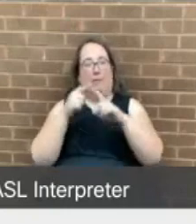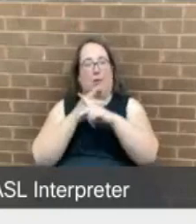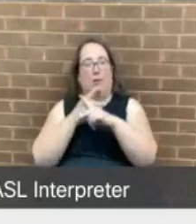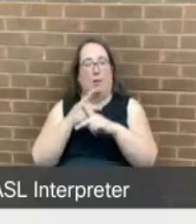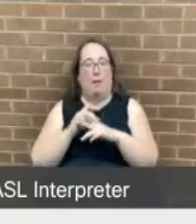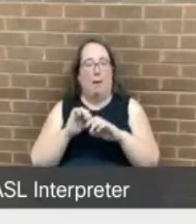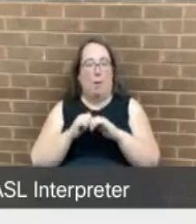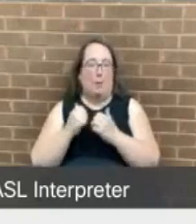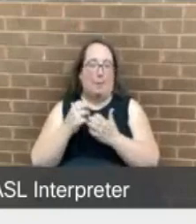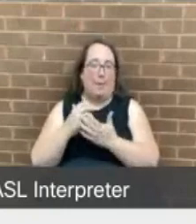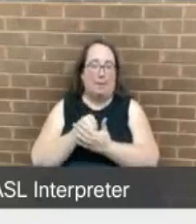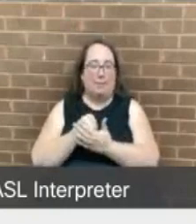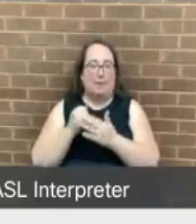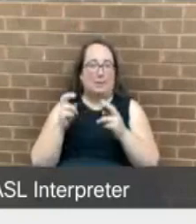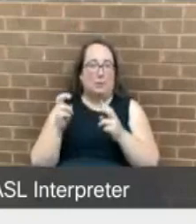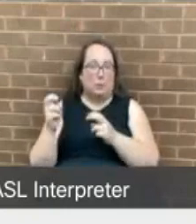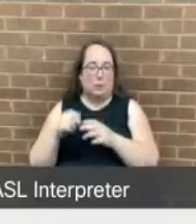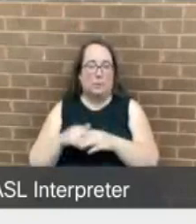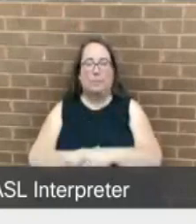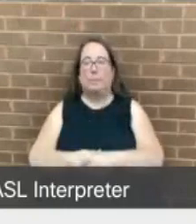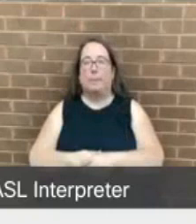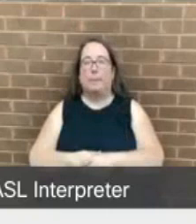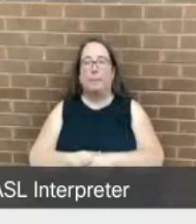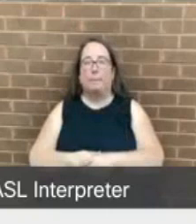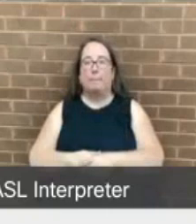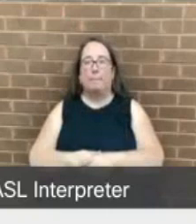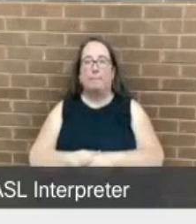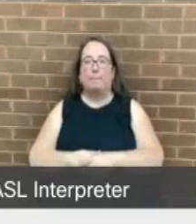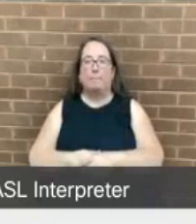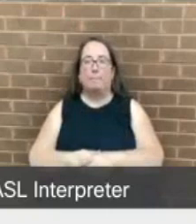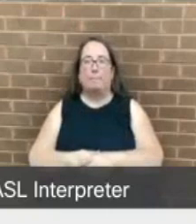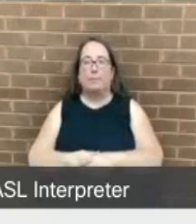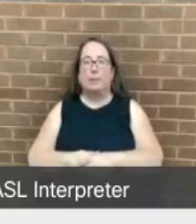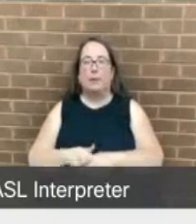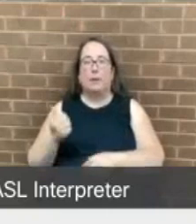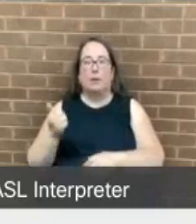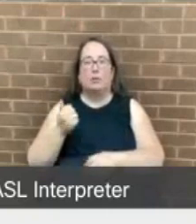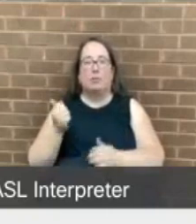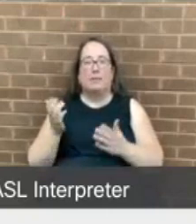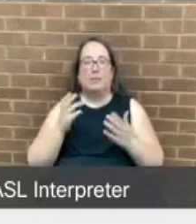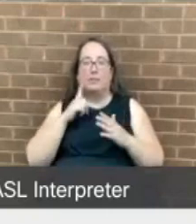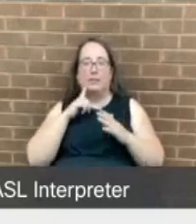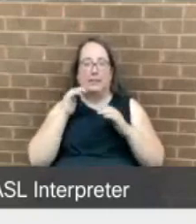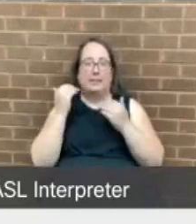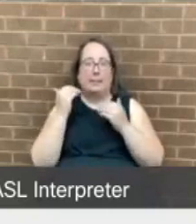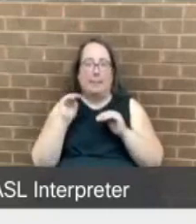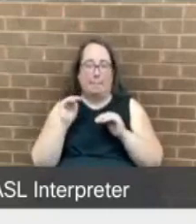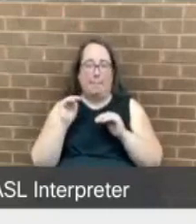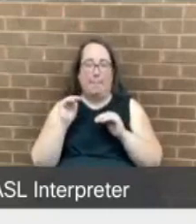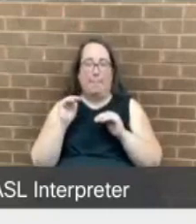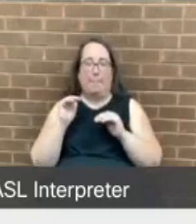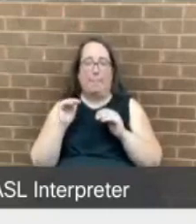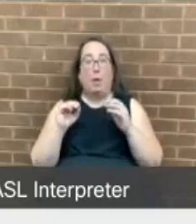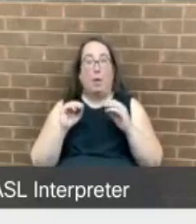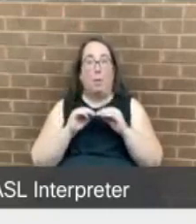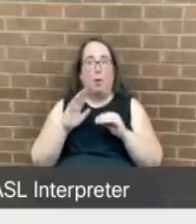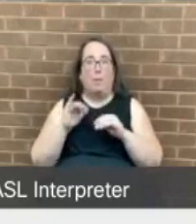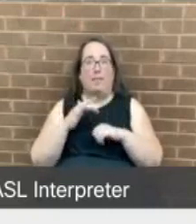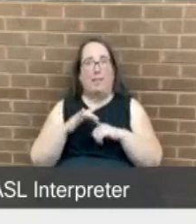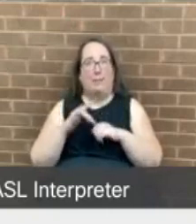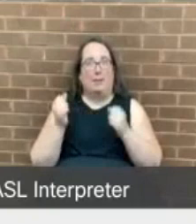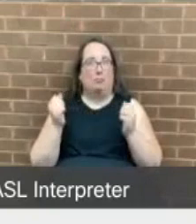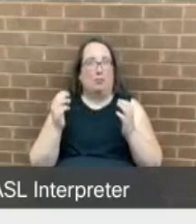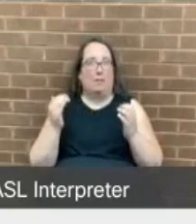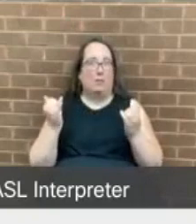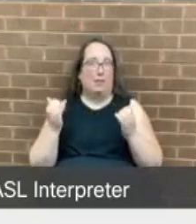how we can maximize those issues. We have, our transit service is limited probably more by the availability of drivers today